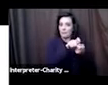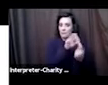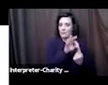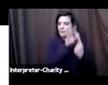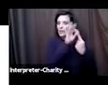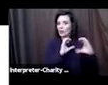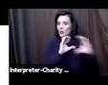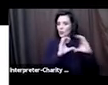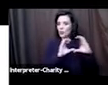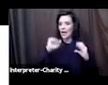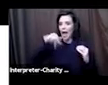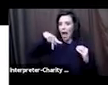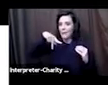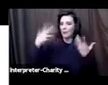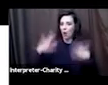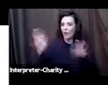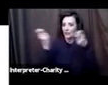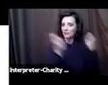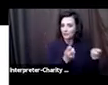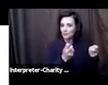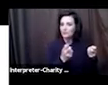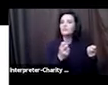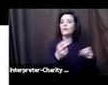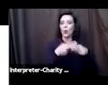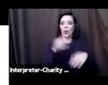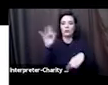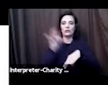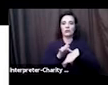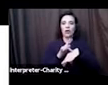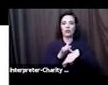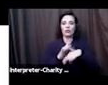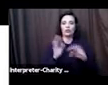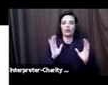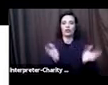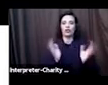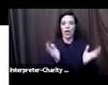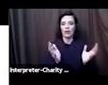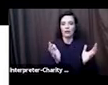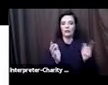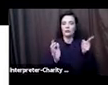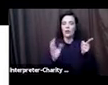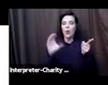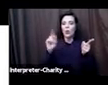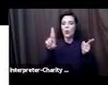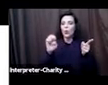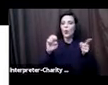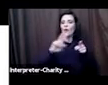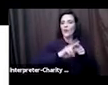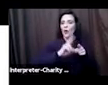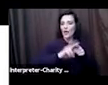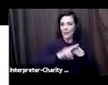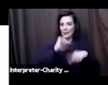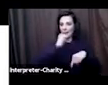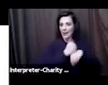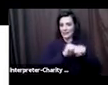on it. And this particular app is Touch Chat. So this is a core vocabulary based system. So that means it